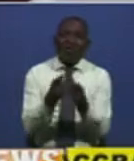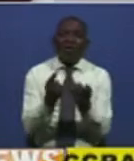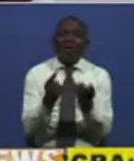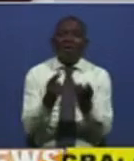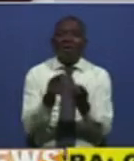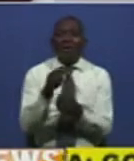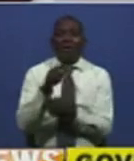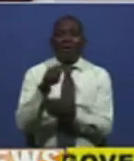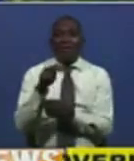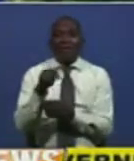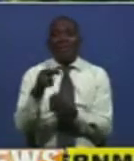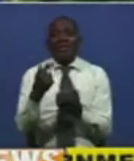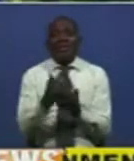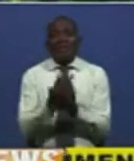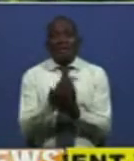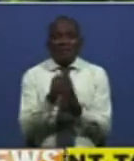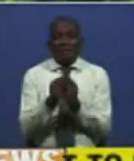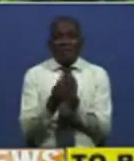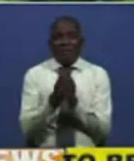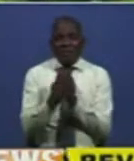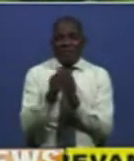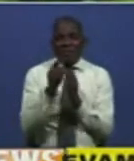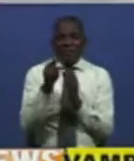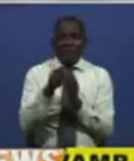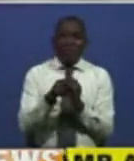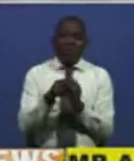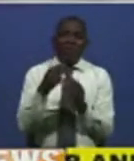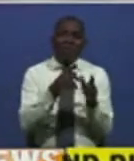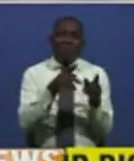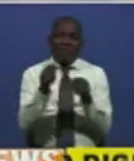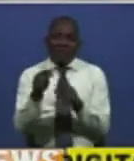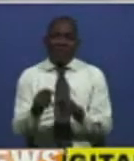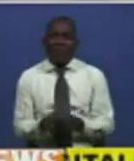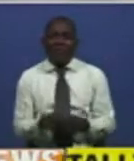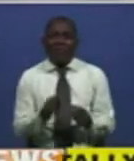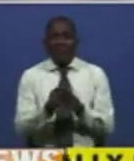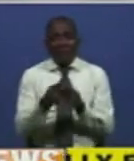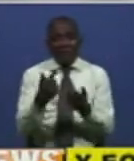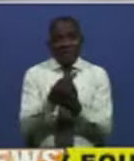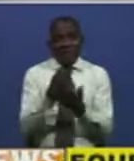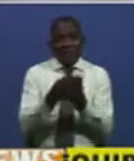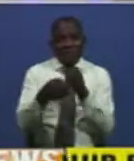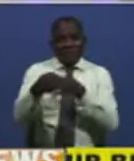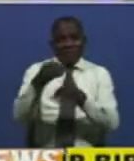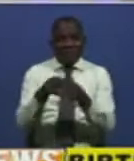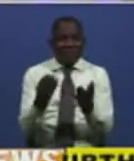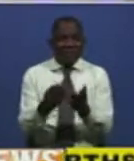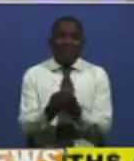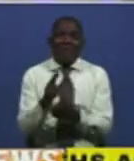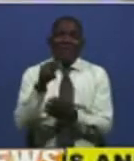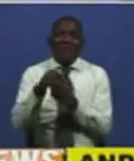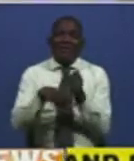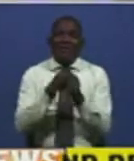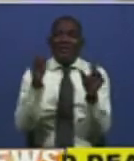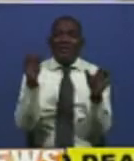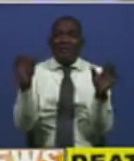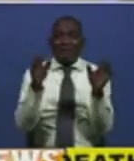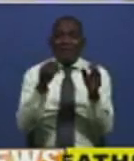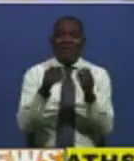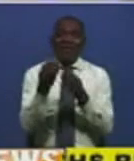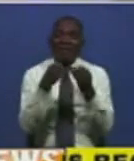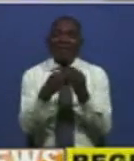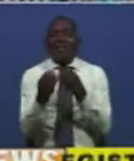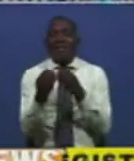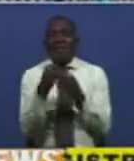MTN Ghana with the innovative use of mobile money platform. At the Ghana Stock Exchange's 30th anniversary dinner and awards